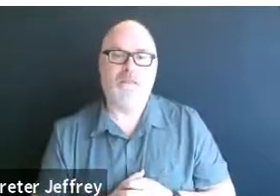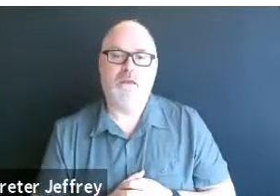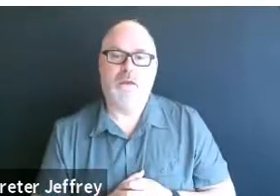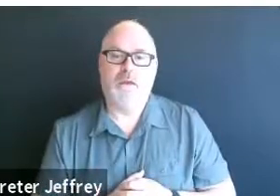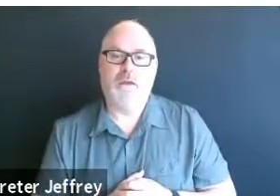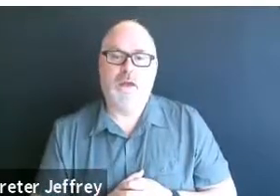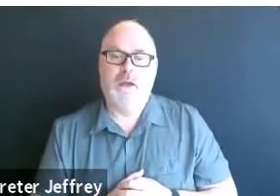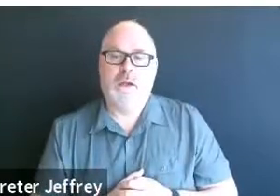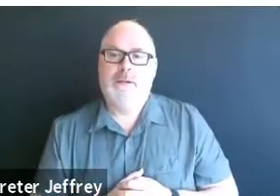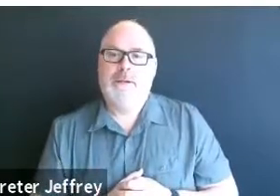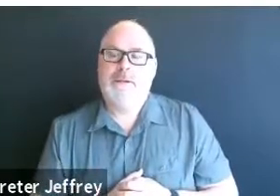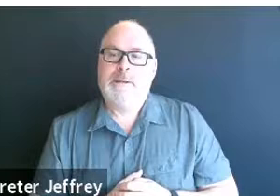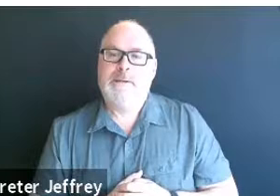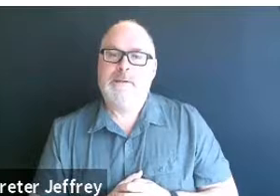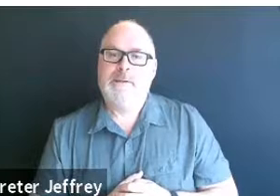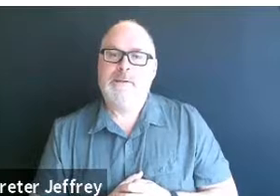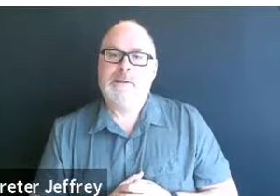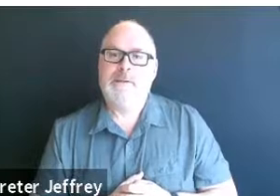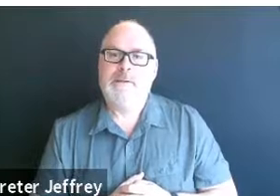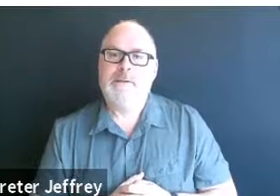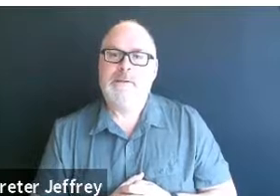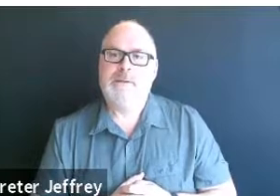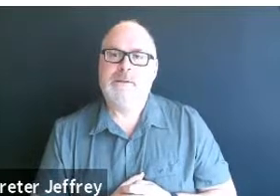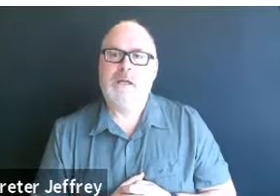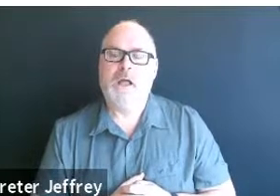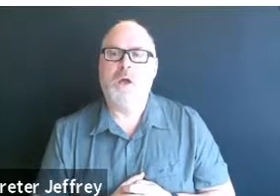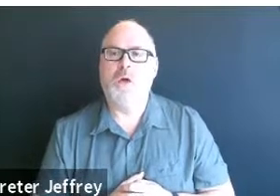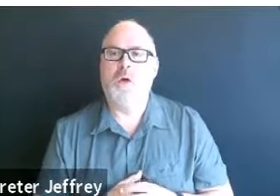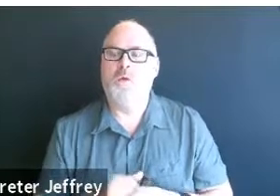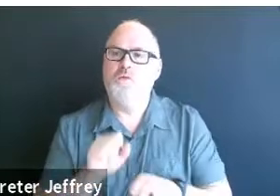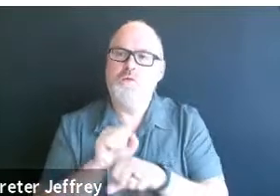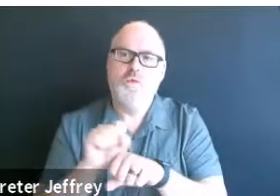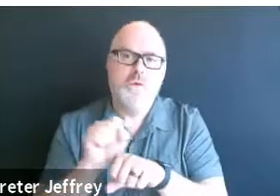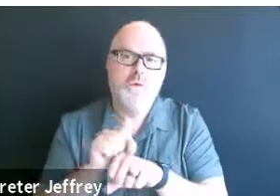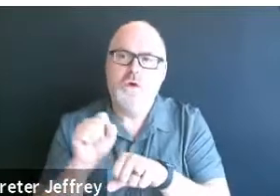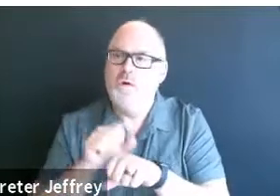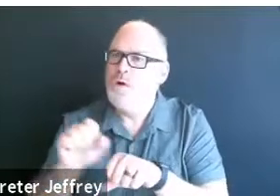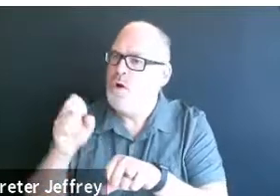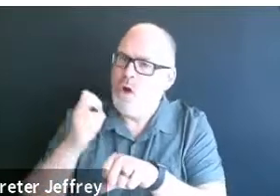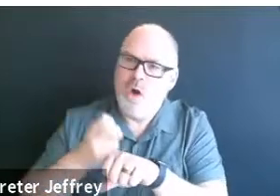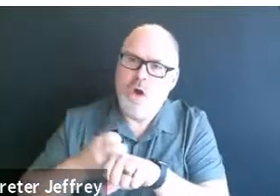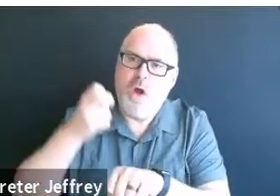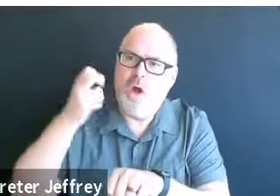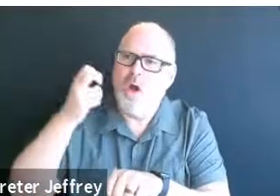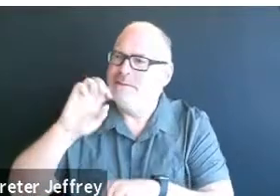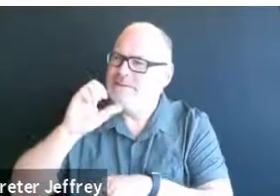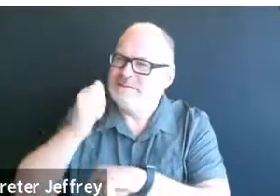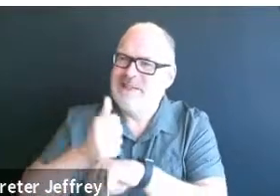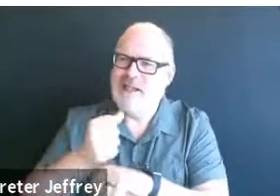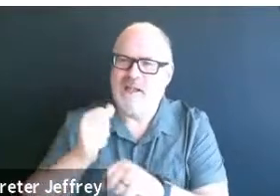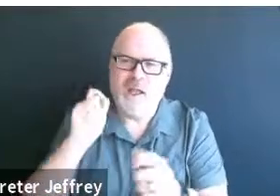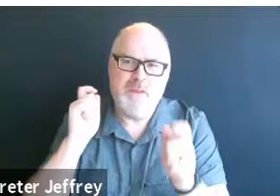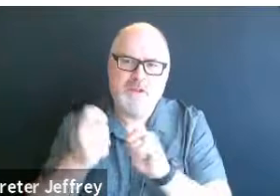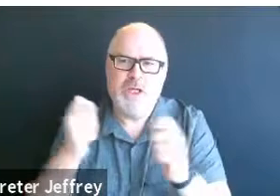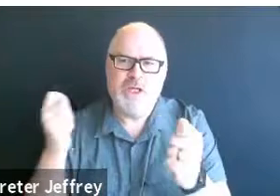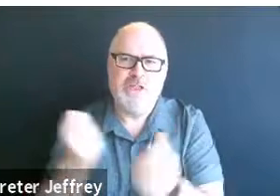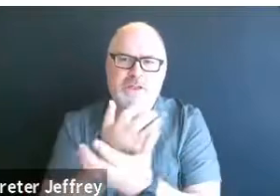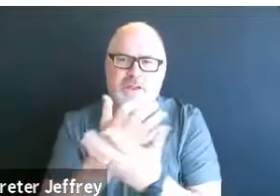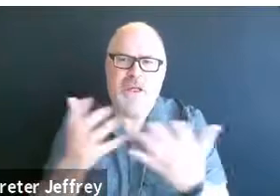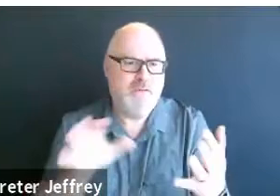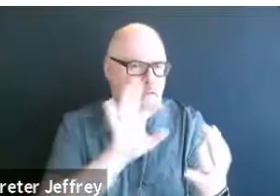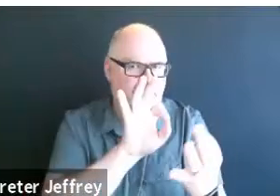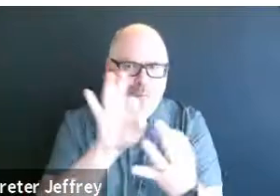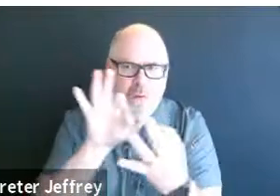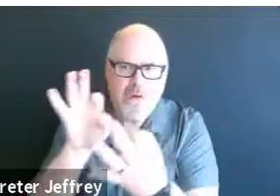that I am working really, really hard at making all these changes so that students are able to see